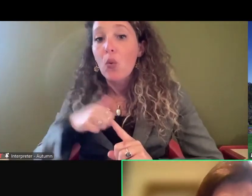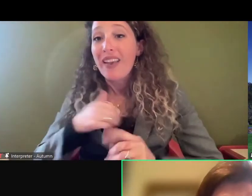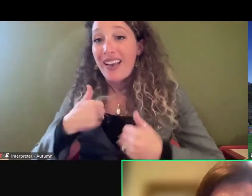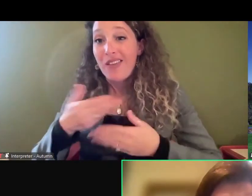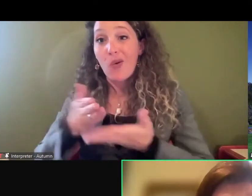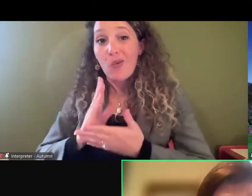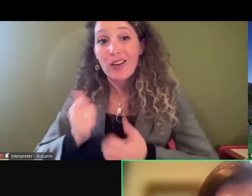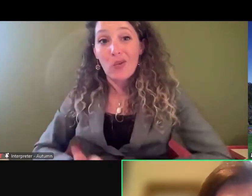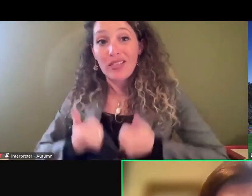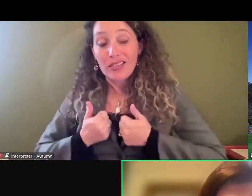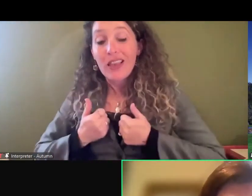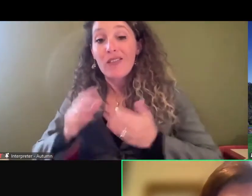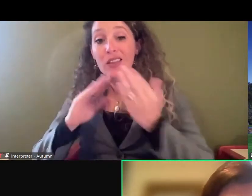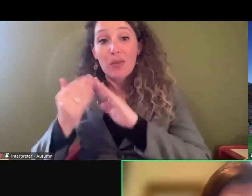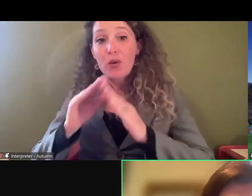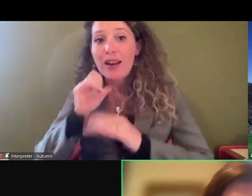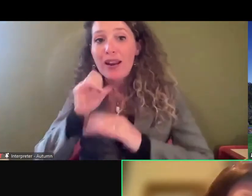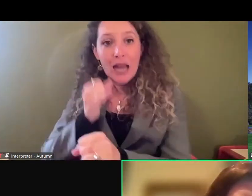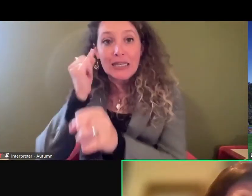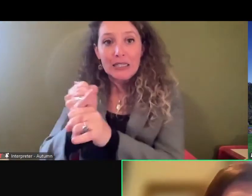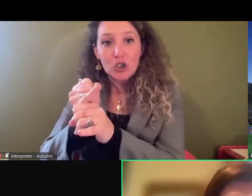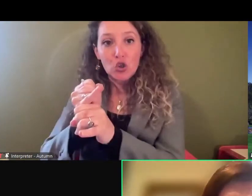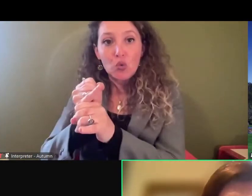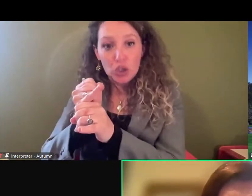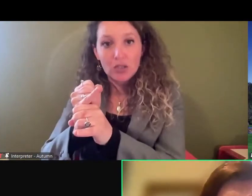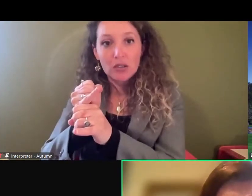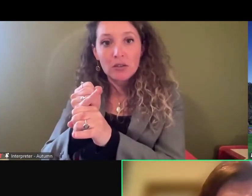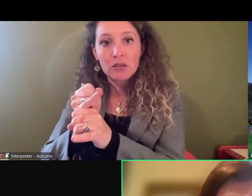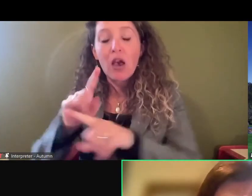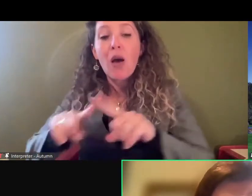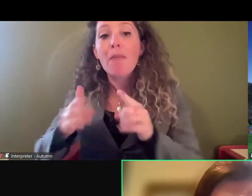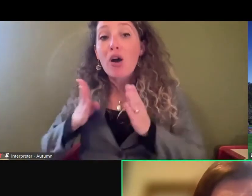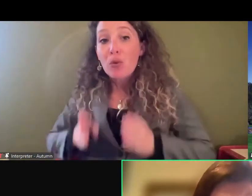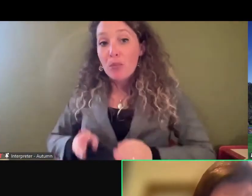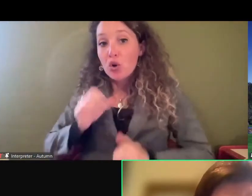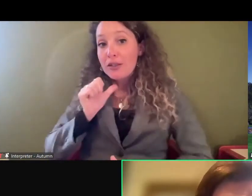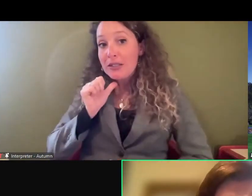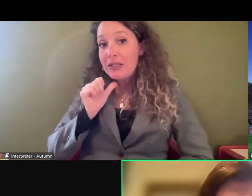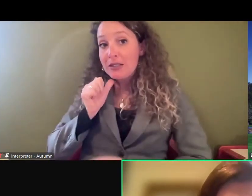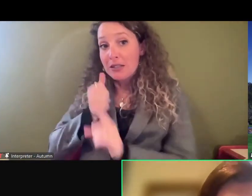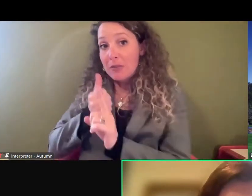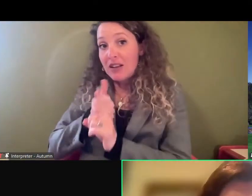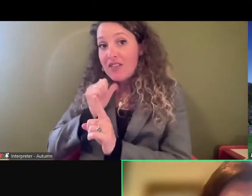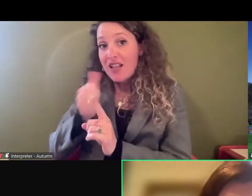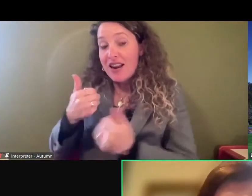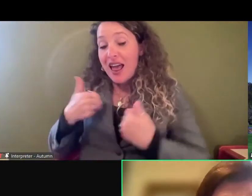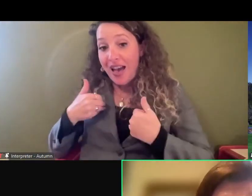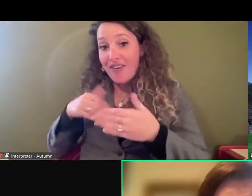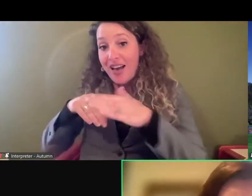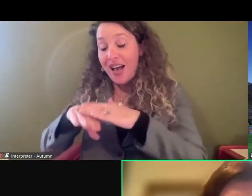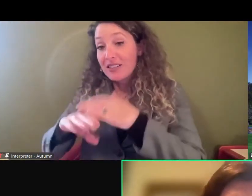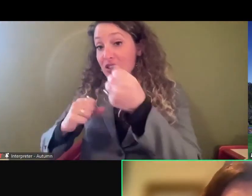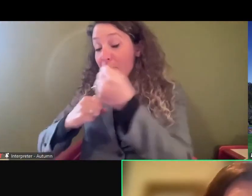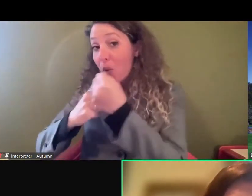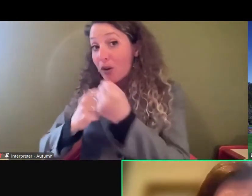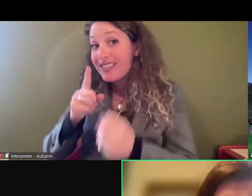not in institutions. But if the person doesn't have access to the supports they